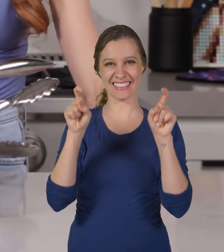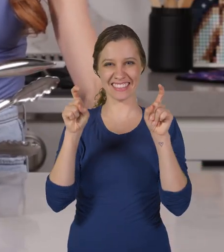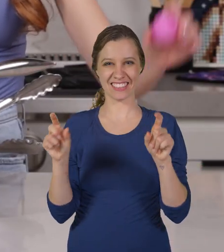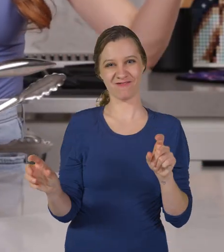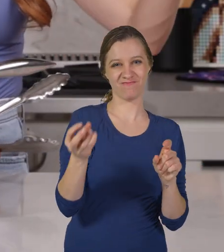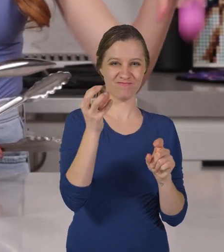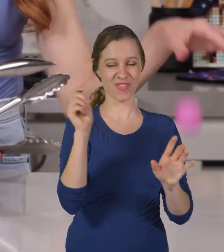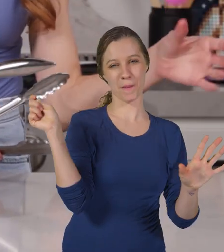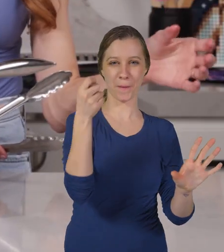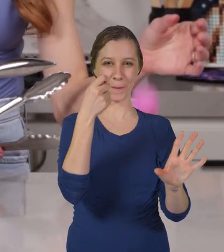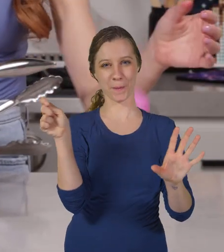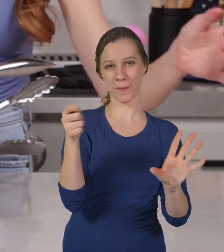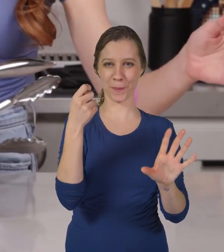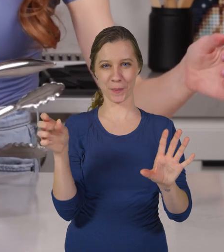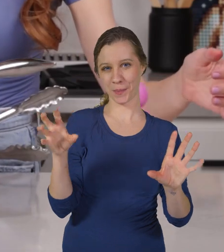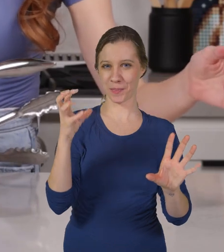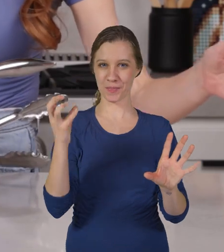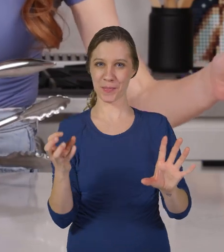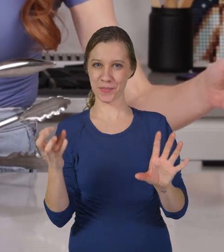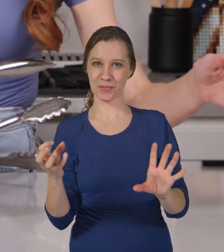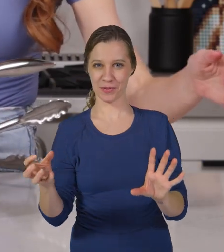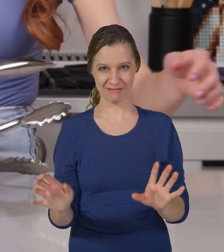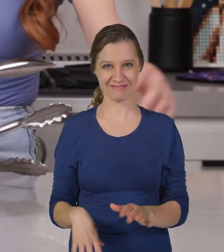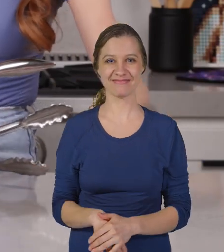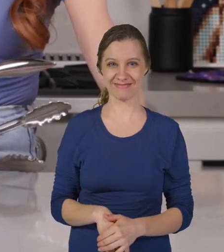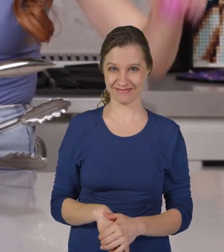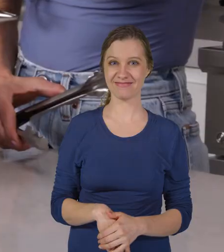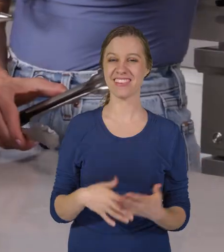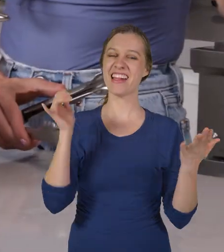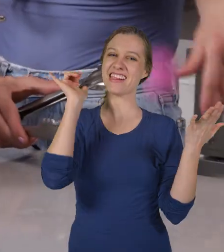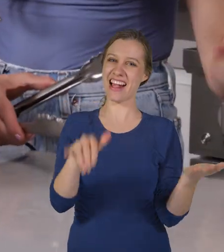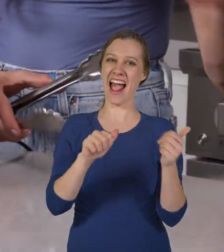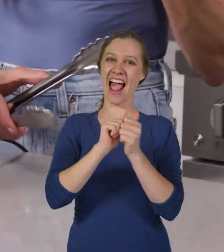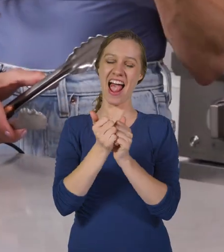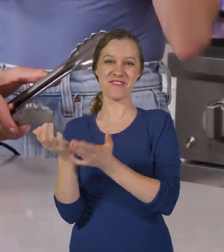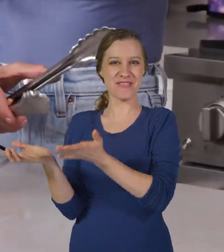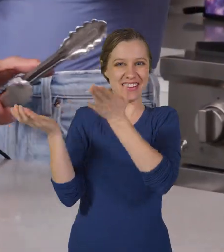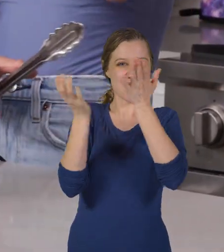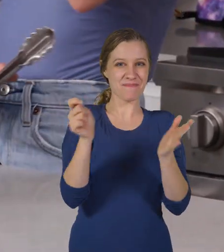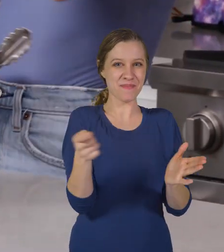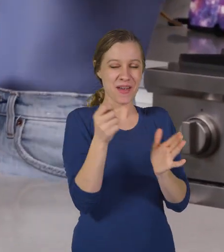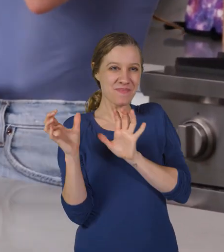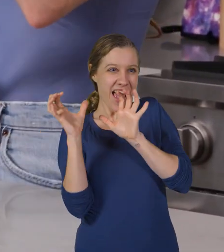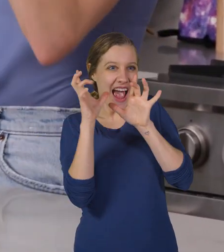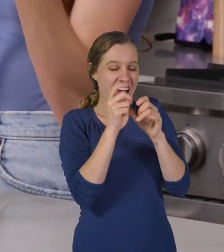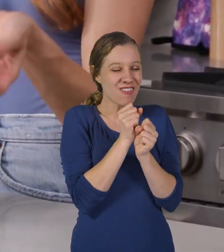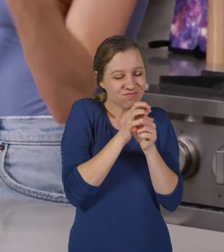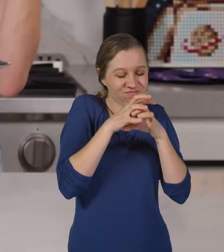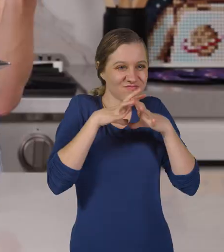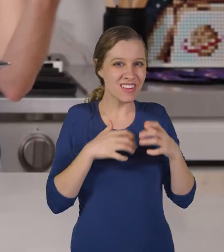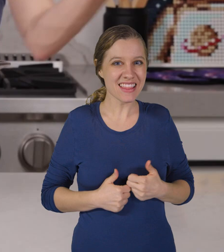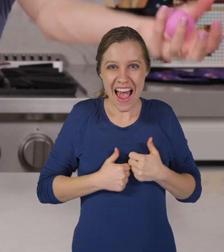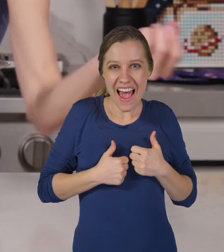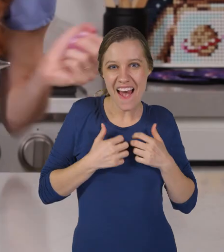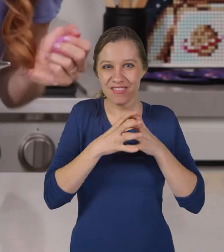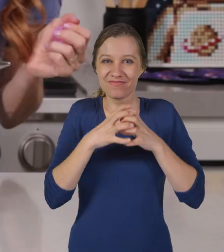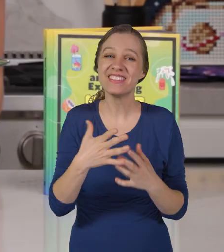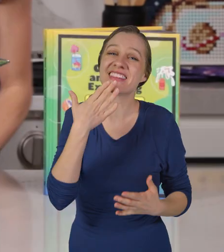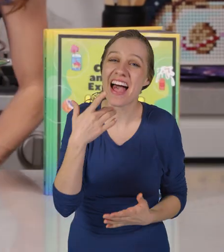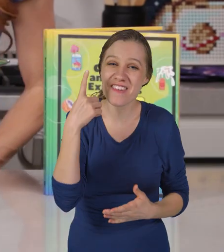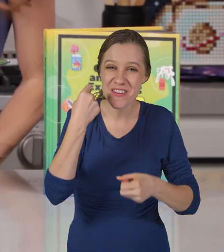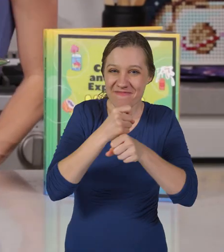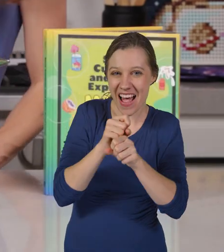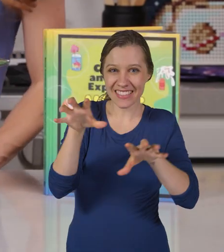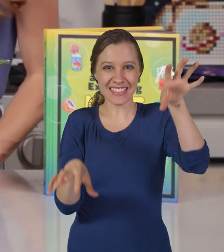cool, you can test it back out. And that is how you bring a pingpong ball back to